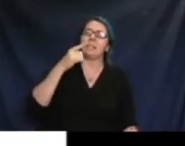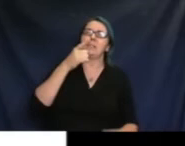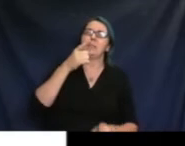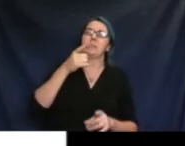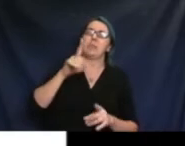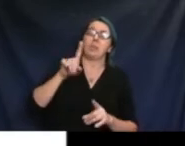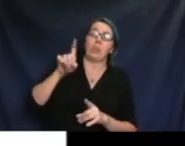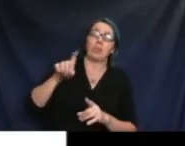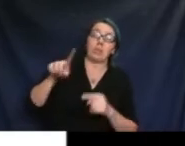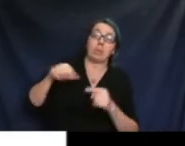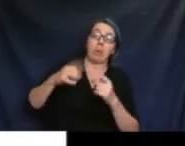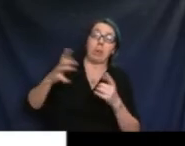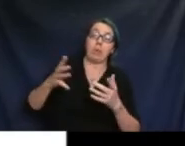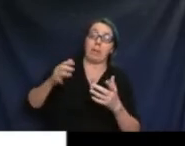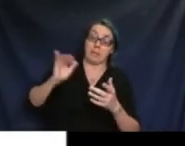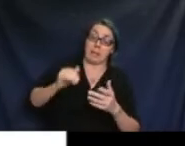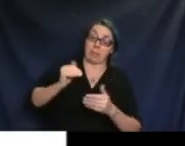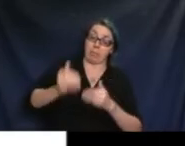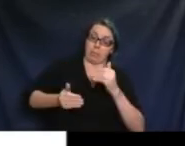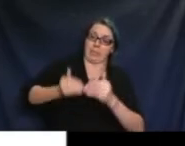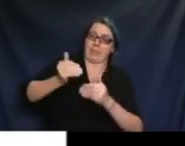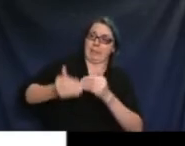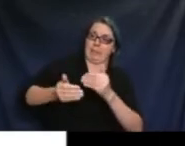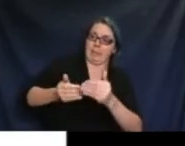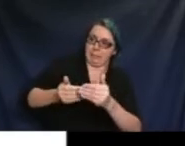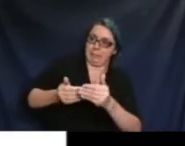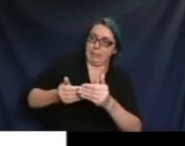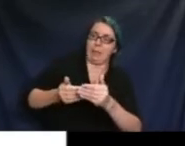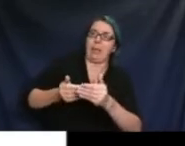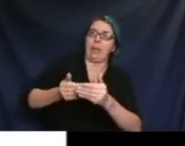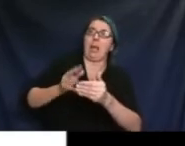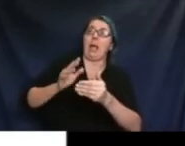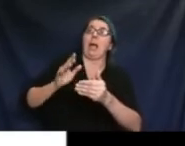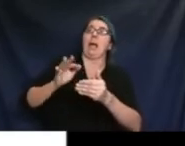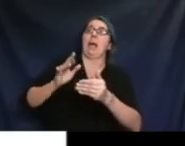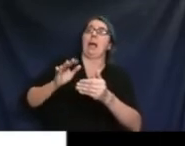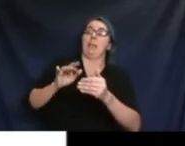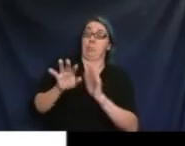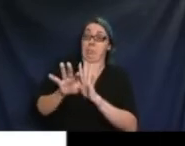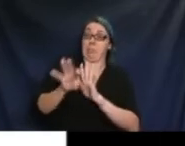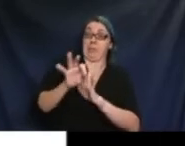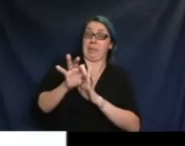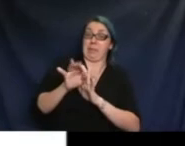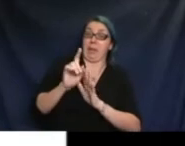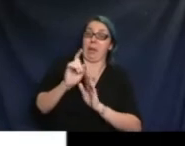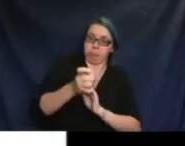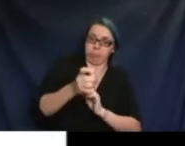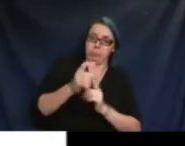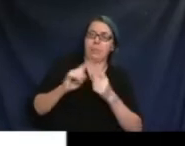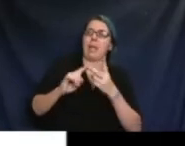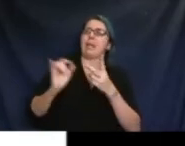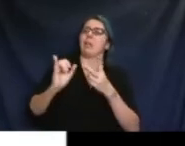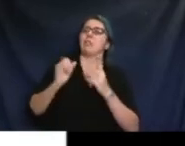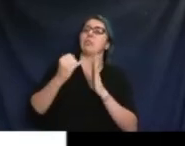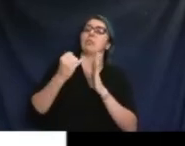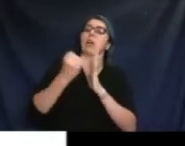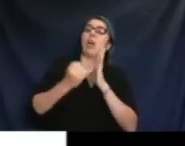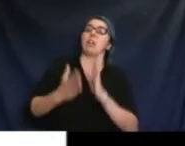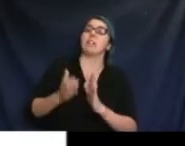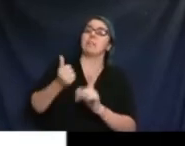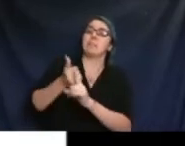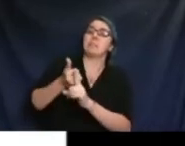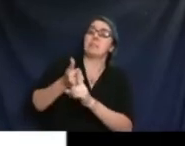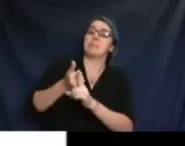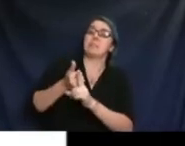artist's relationship. How much in detail do they have to go in with regards to their relationship to the City of